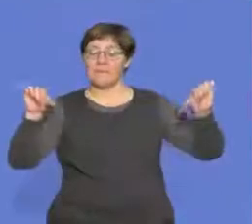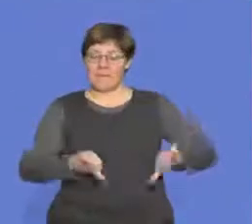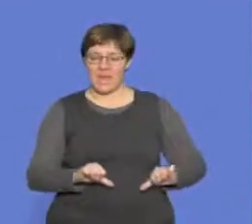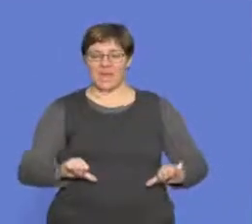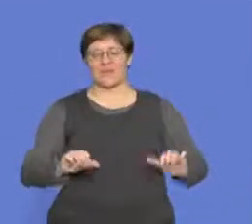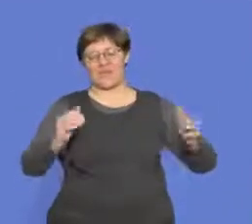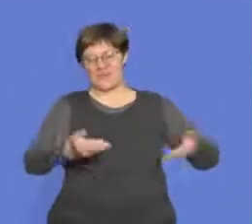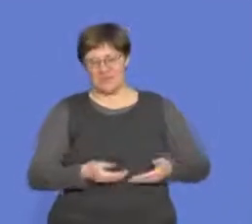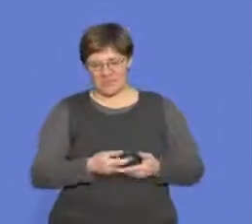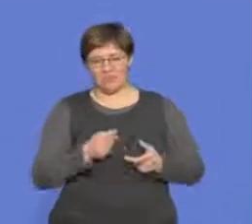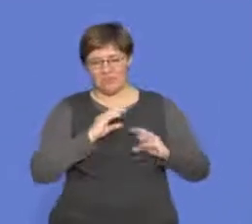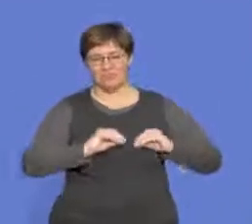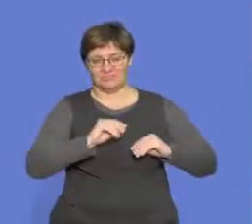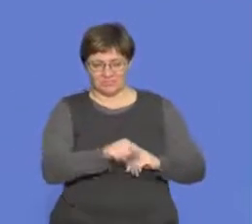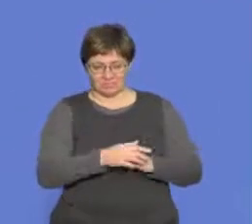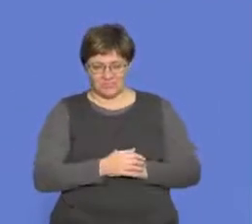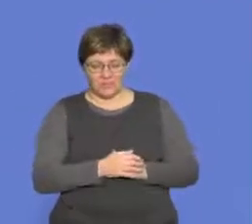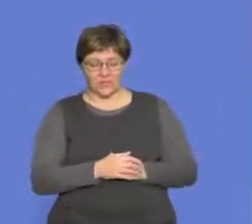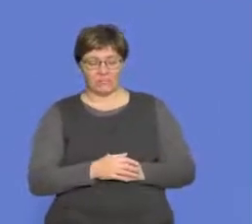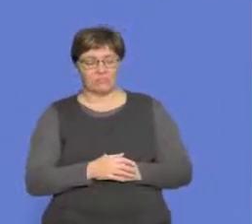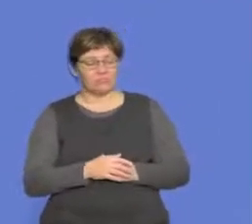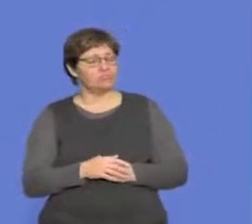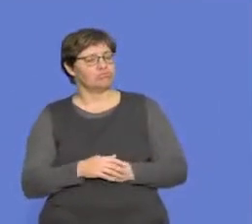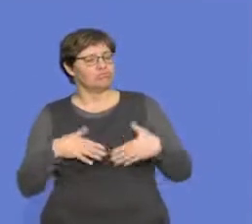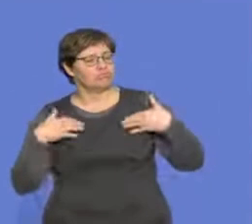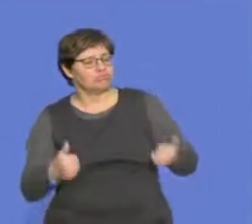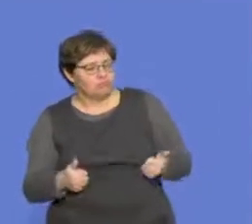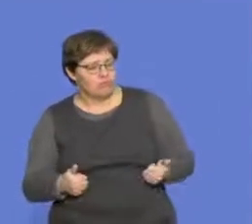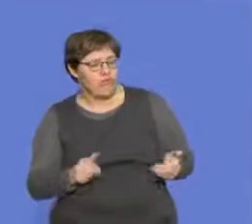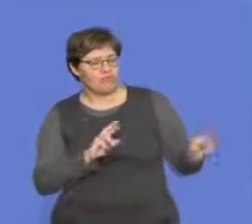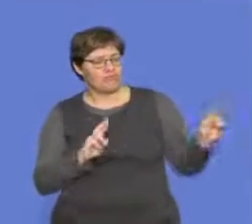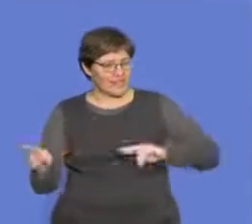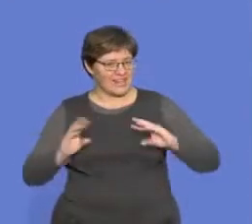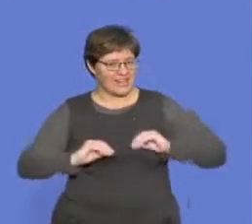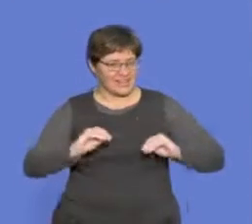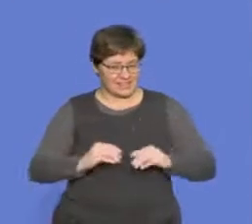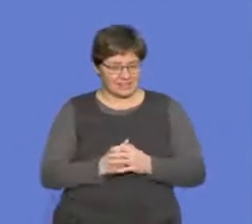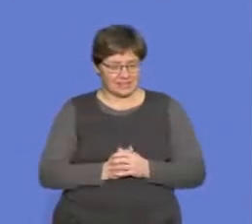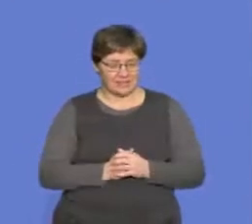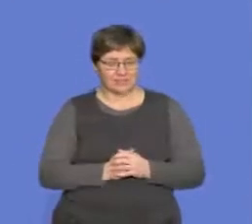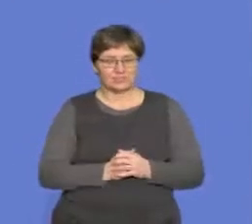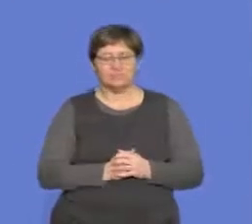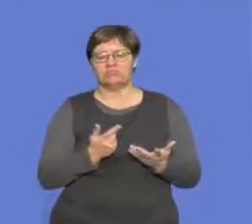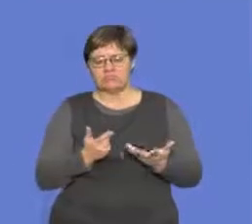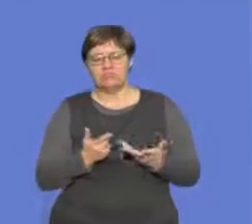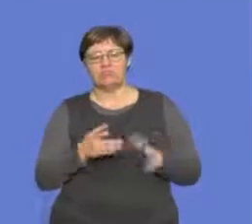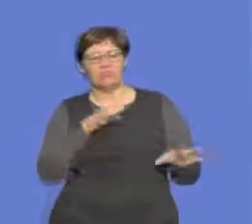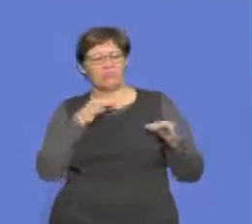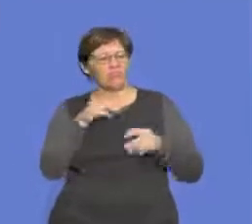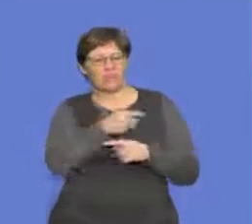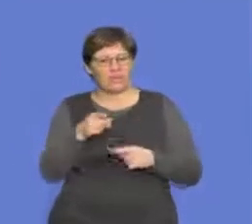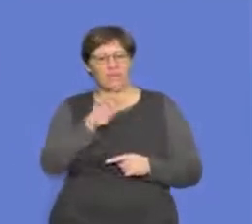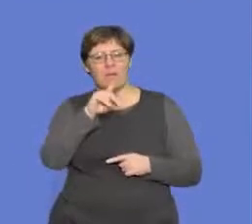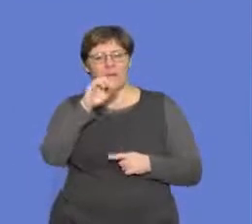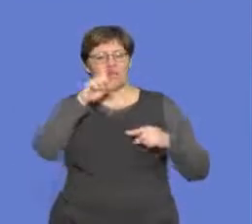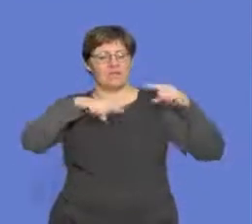Welcome back, life science learners, to this segment. Trust that you guys are energized and ready for this part of the lesson. We were spending some time looking